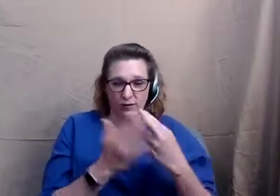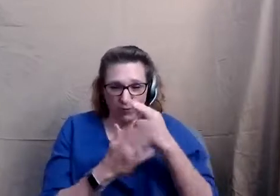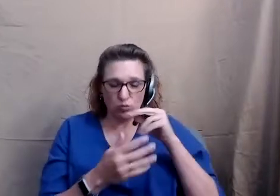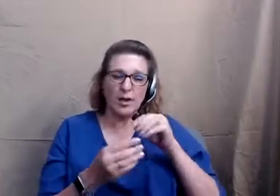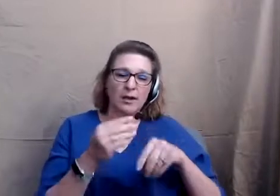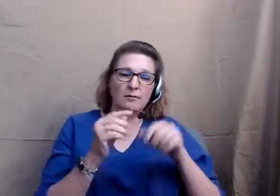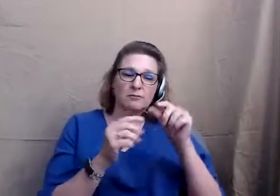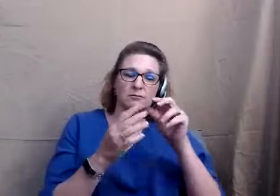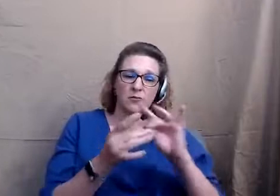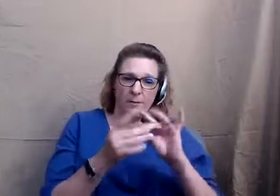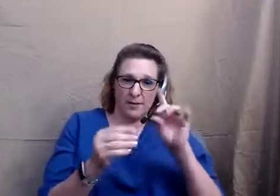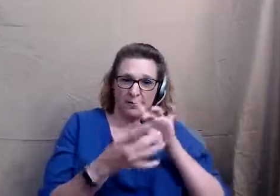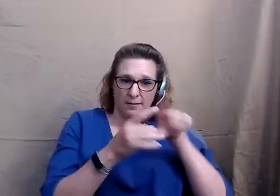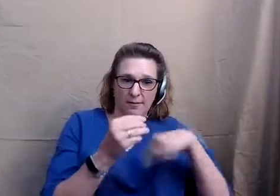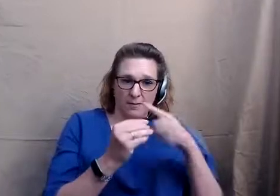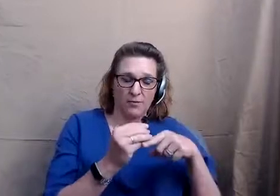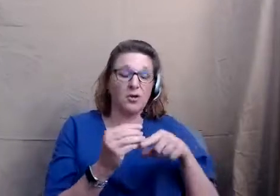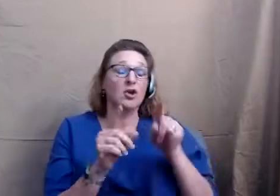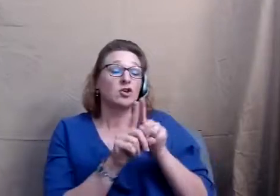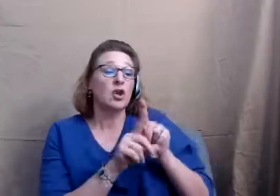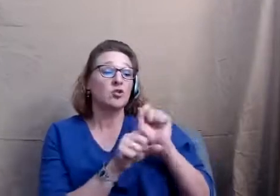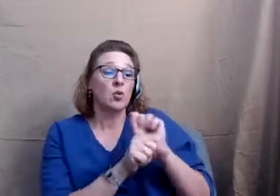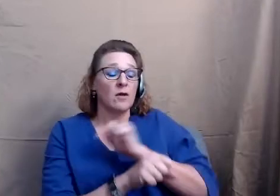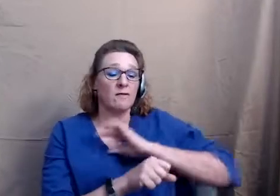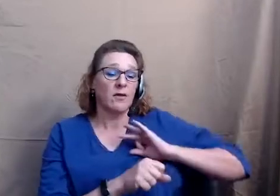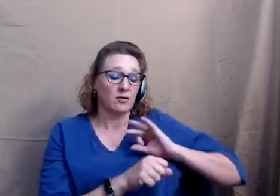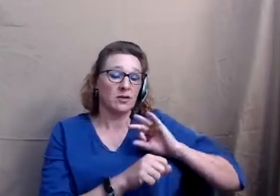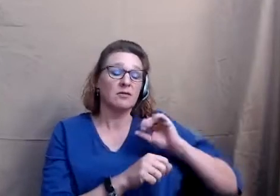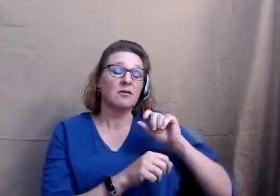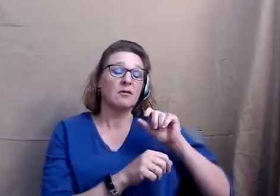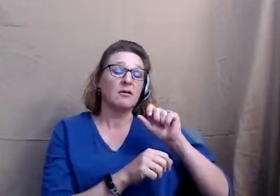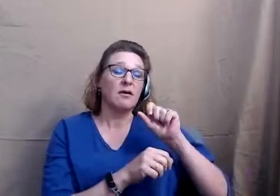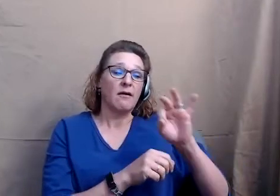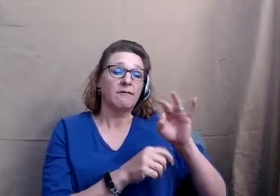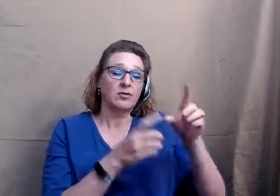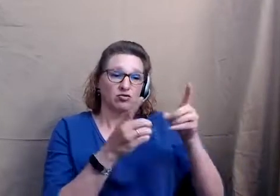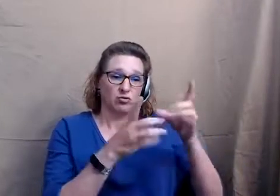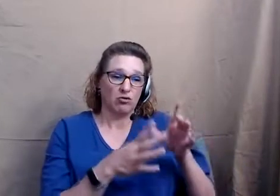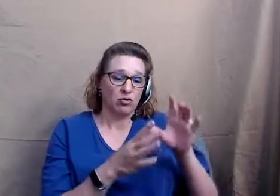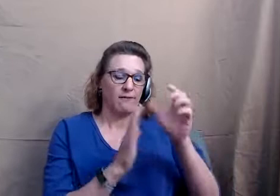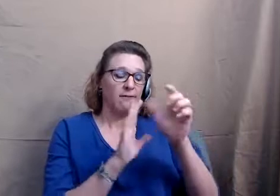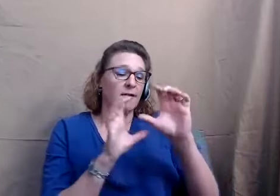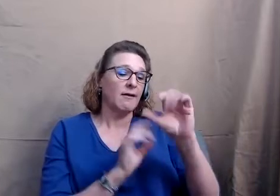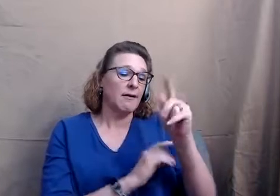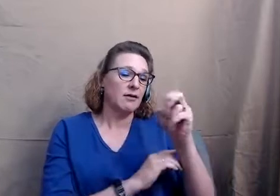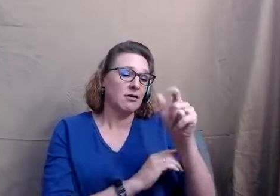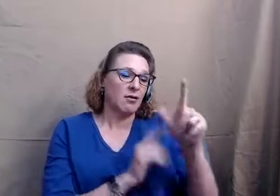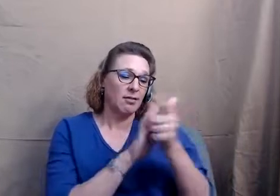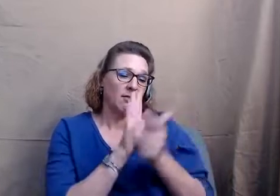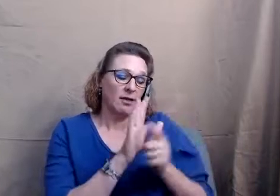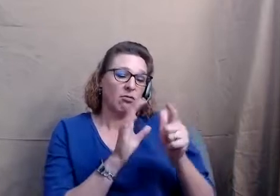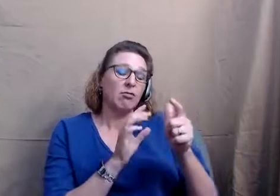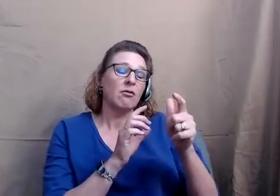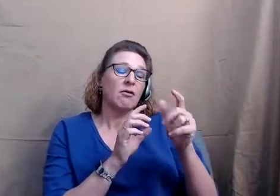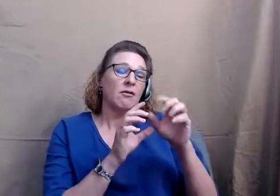Professor Goodmark was on the faculty at the University of Baltimore School of Law, where she served as Director of Clinical Legal Education and co-director of the Center